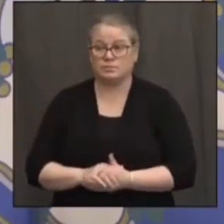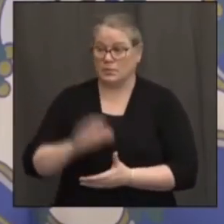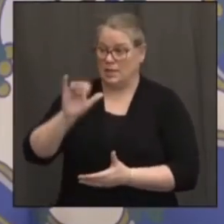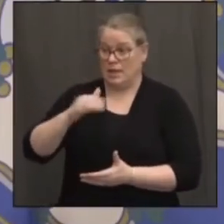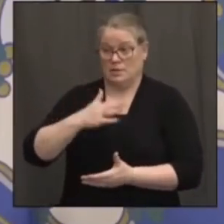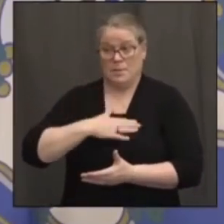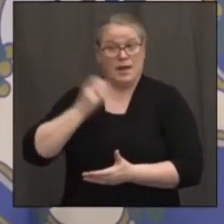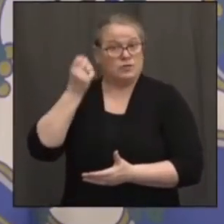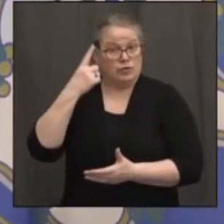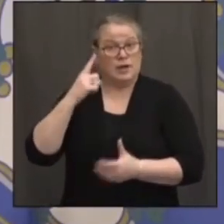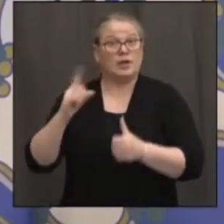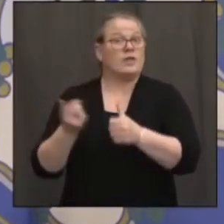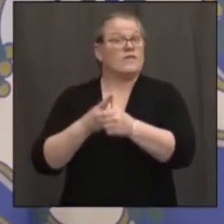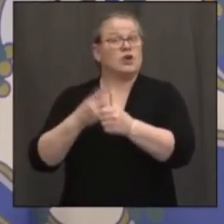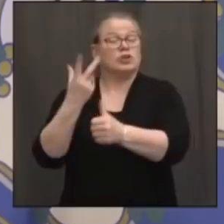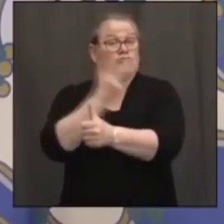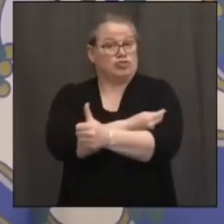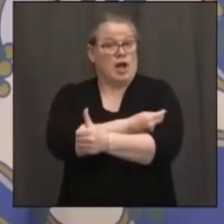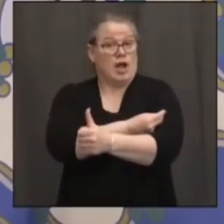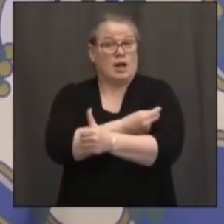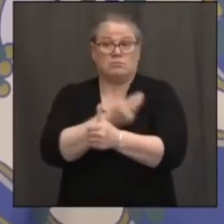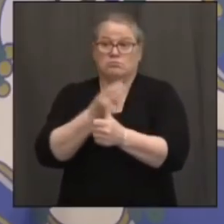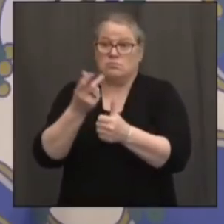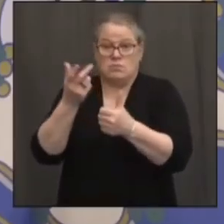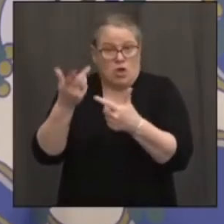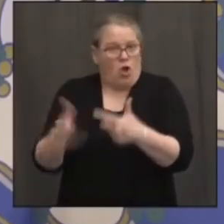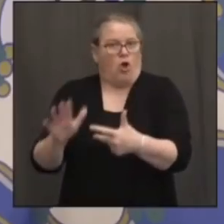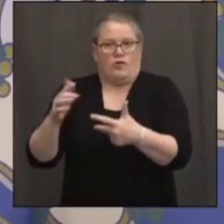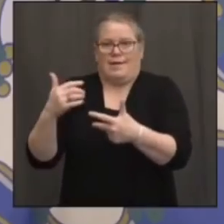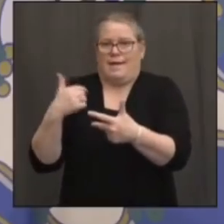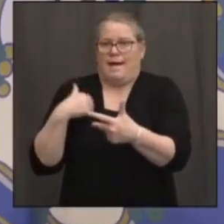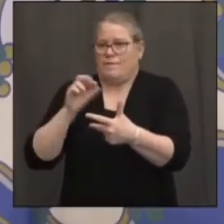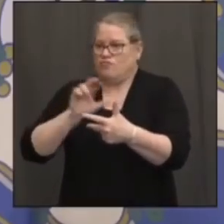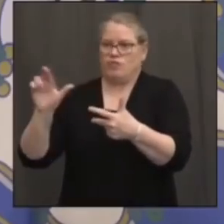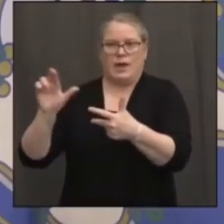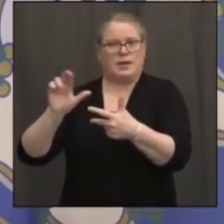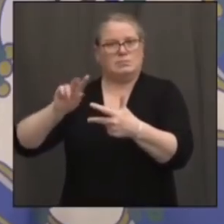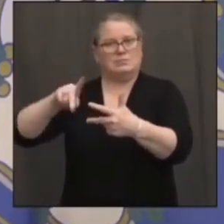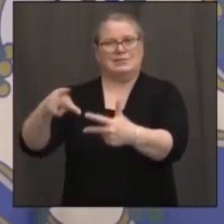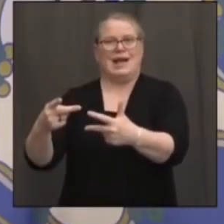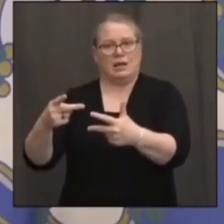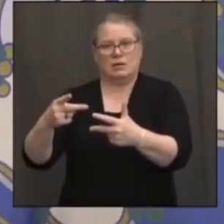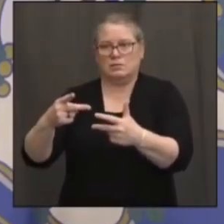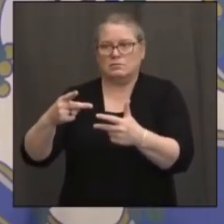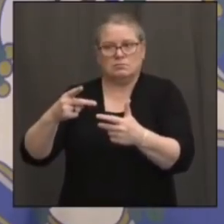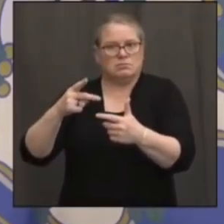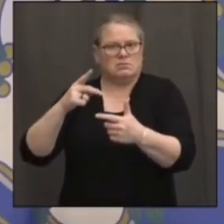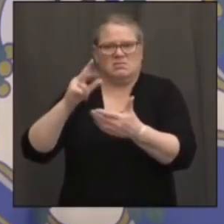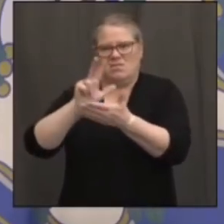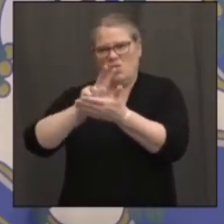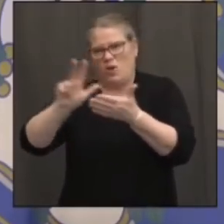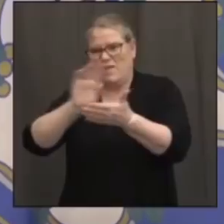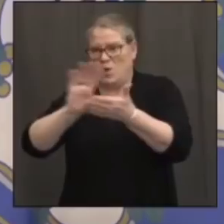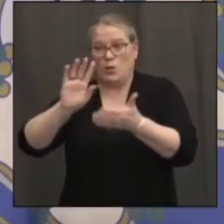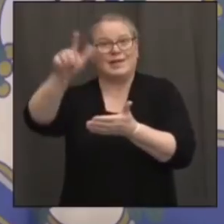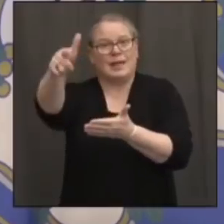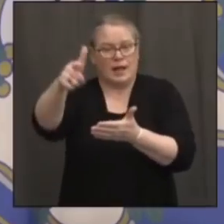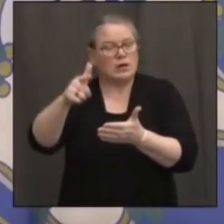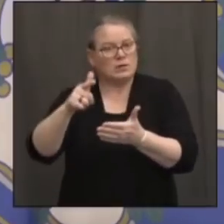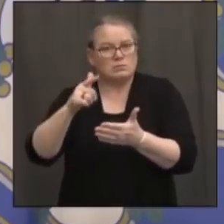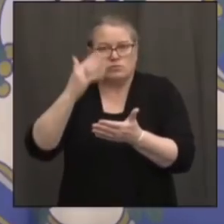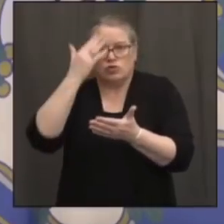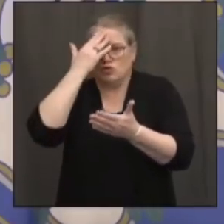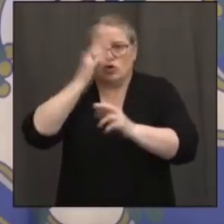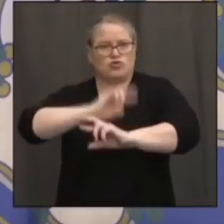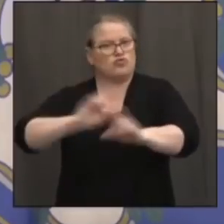that first dose and they have an allocated second dose ready to go that will arrive 3 weeks or 4 weeks later, so you know you have that second dose.